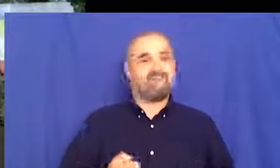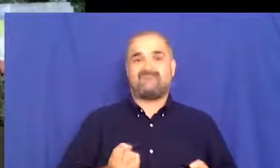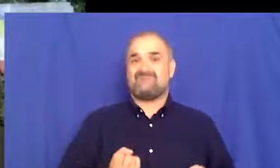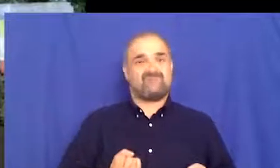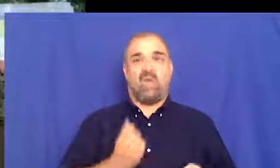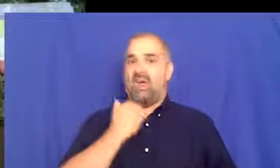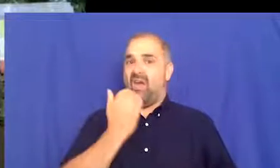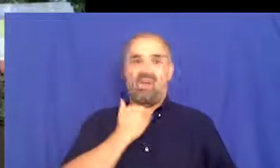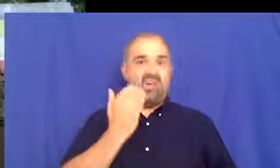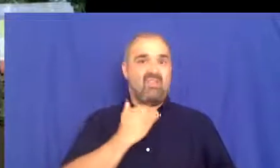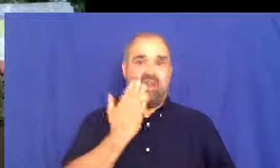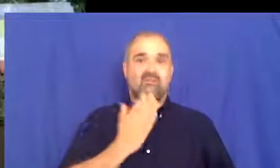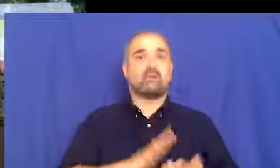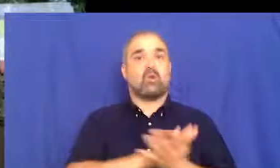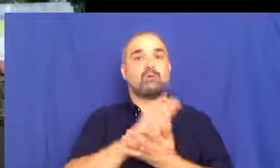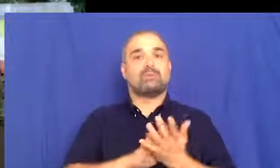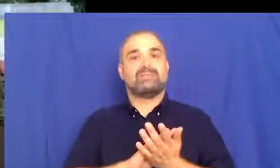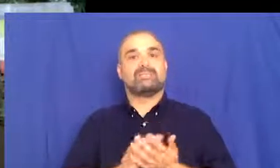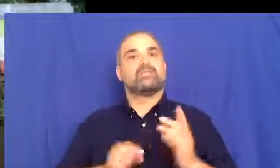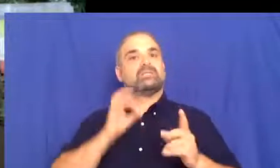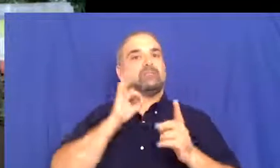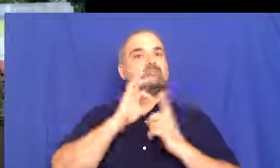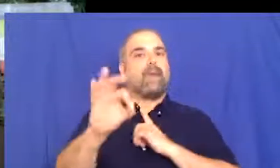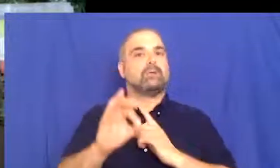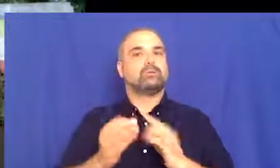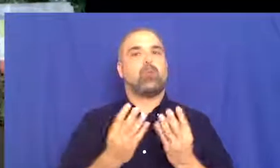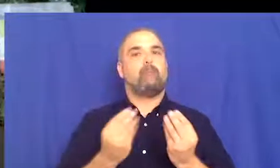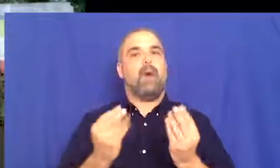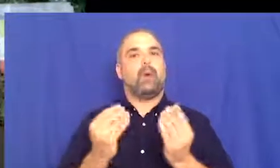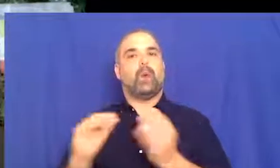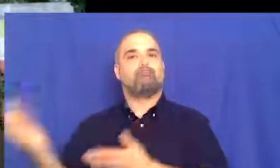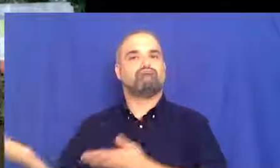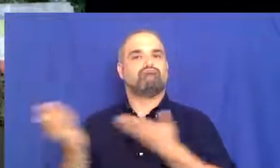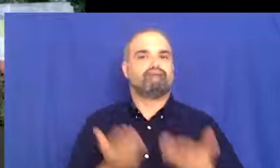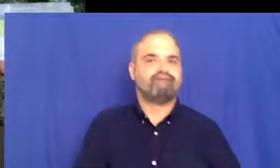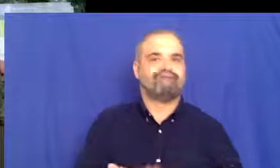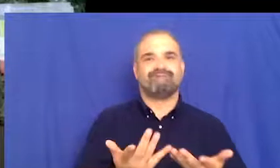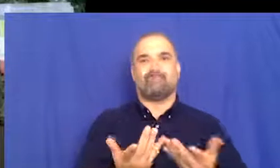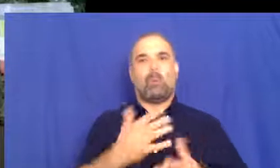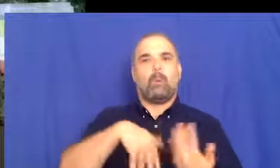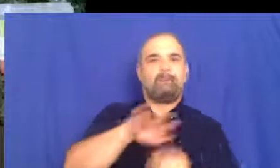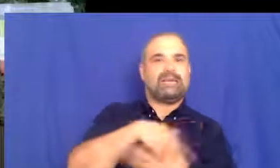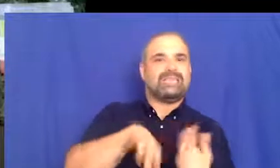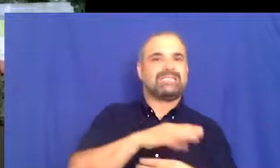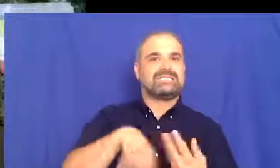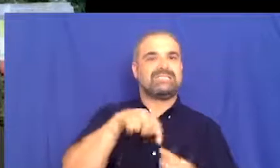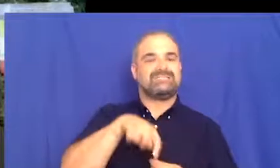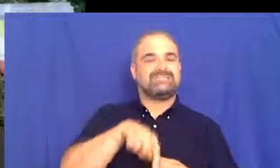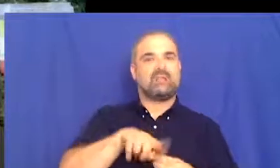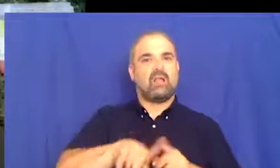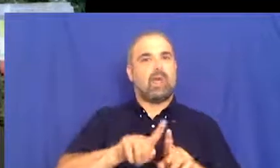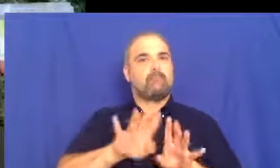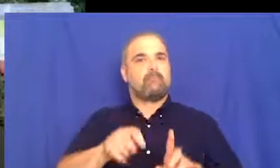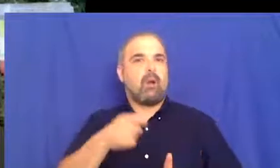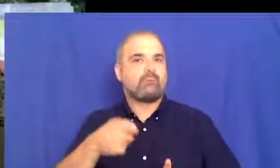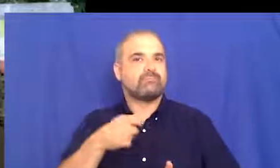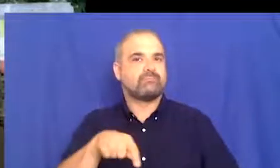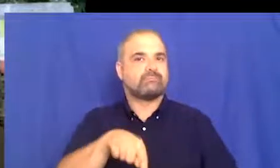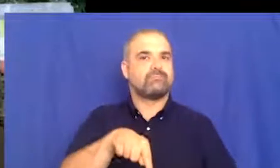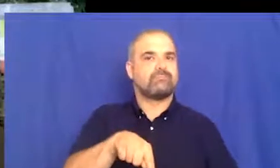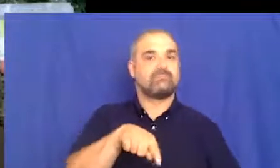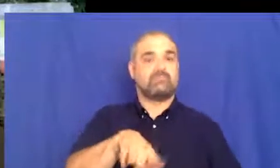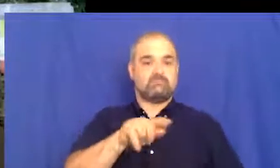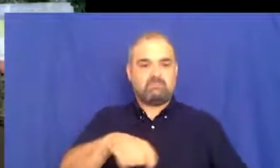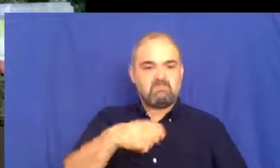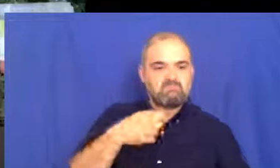a endless supply of ants and termites, so we bring in a special dietary powder which we mix into like a porridge style consistency for him,